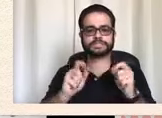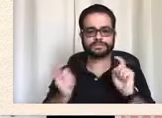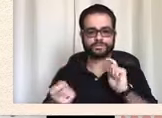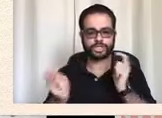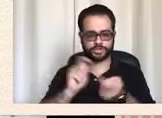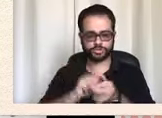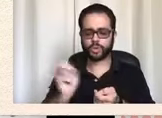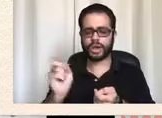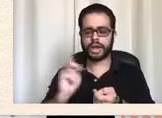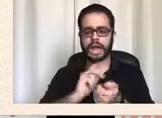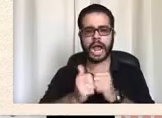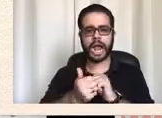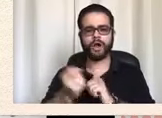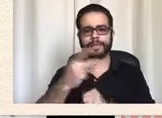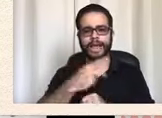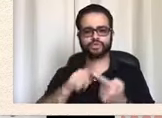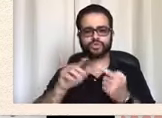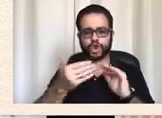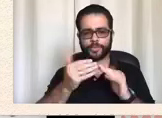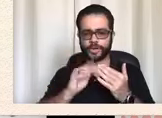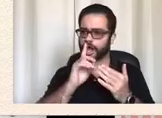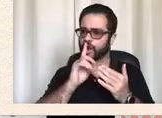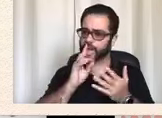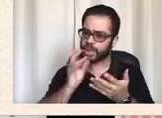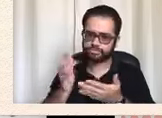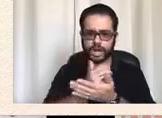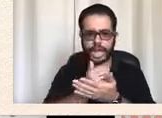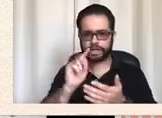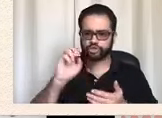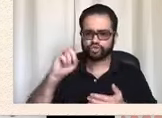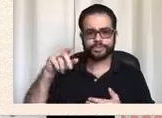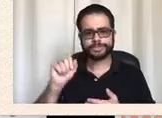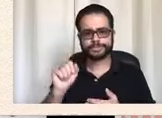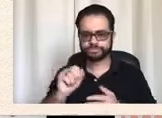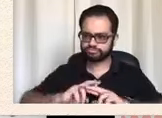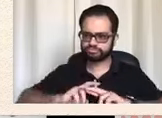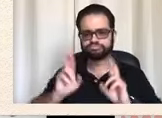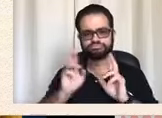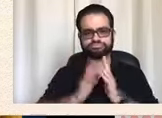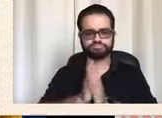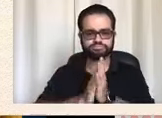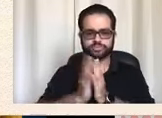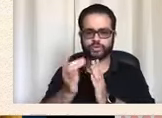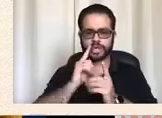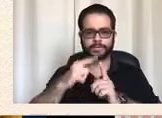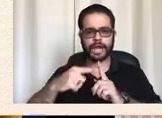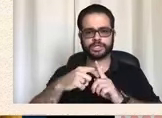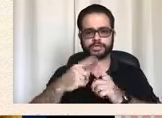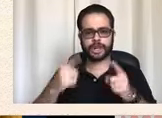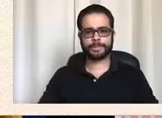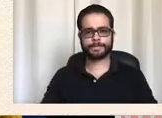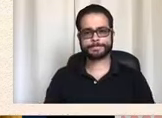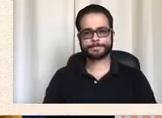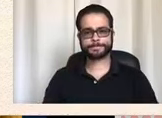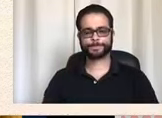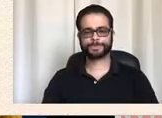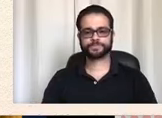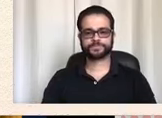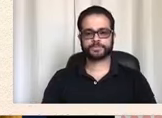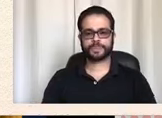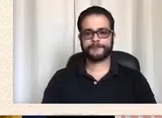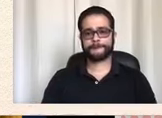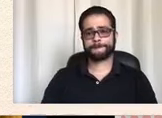really rally the troops, right? Rally the troops and making something really positive happen. So this is Becky.